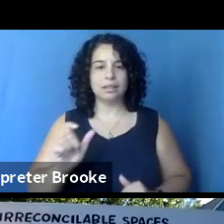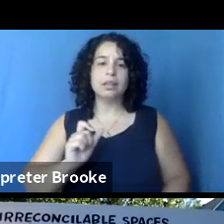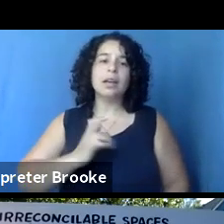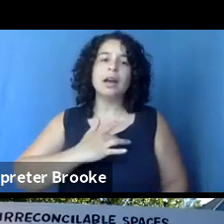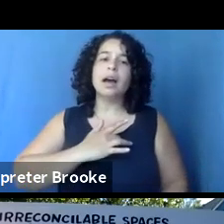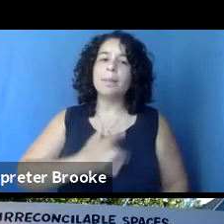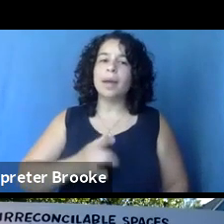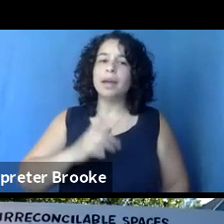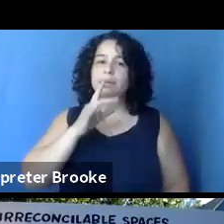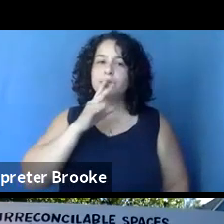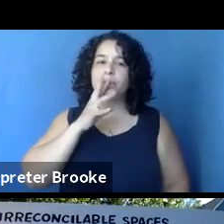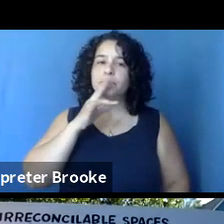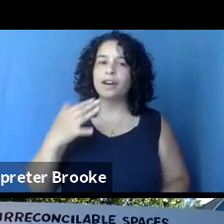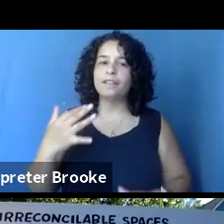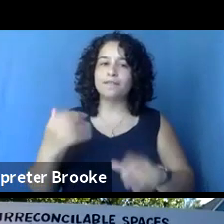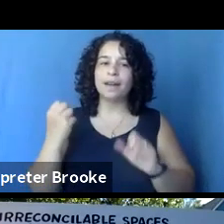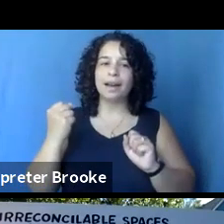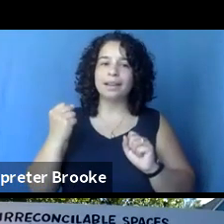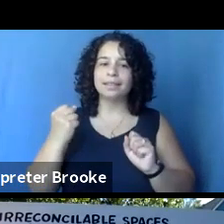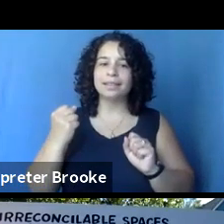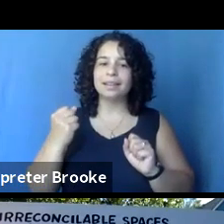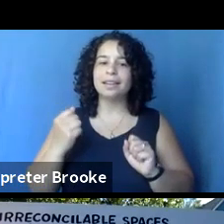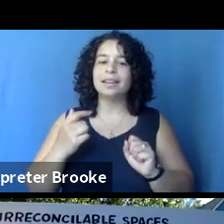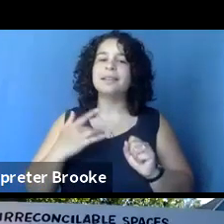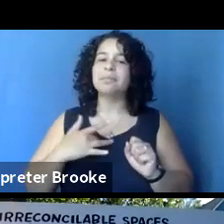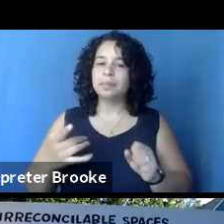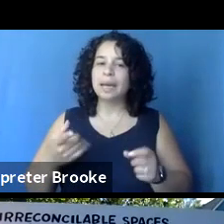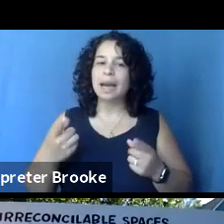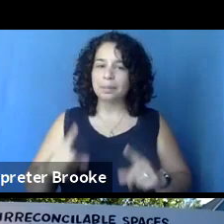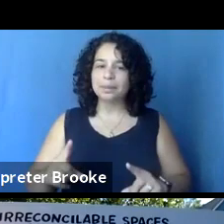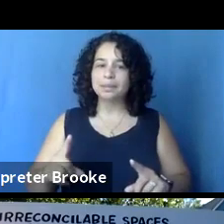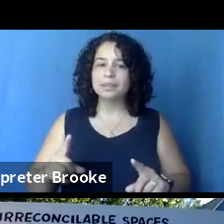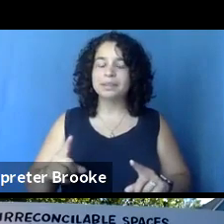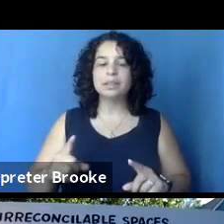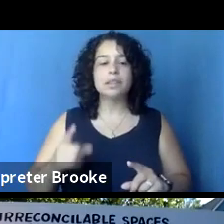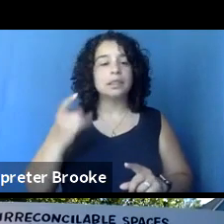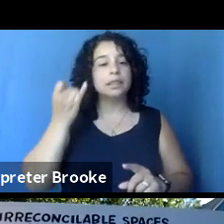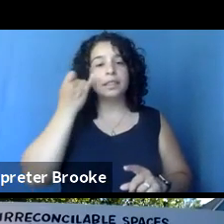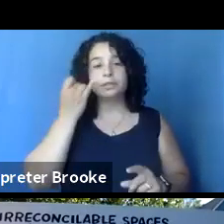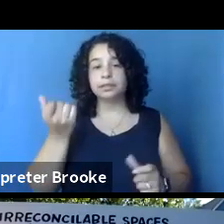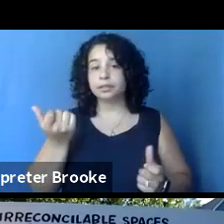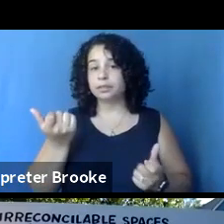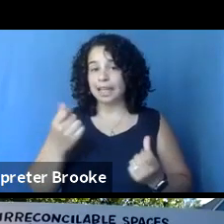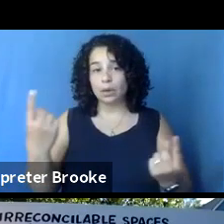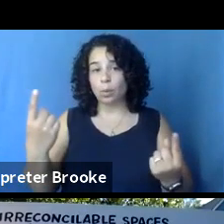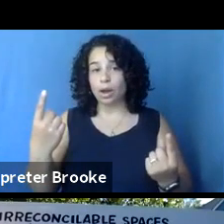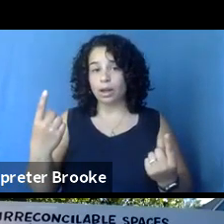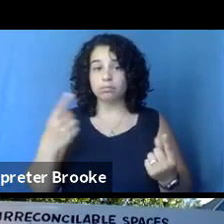talk fast. And so if anybody, including interpreters,